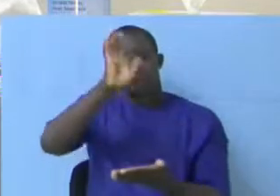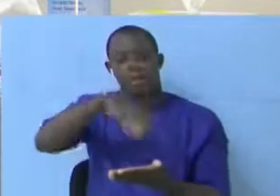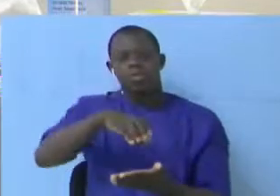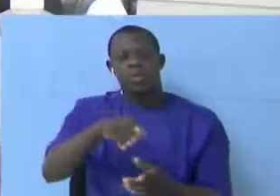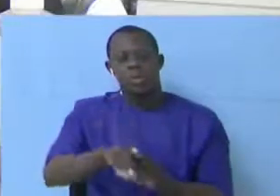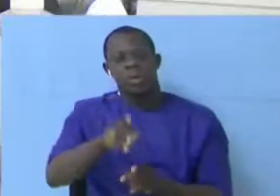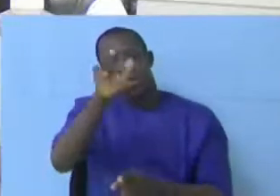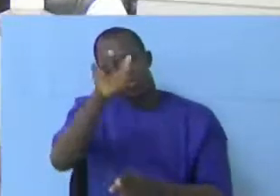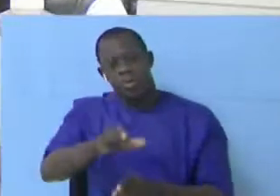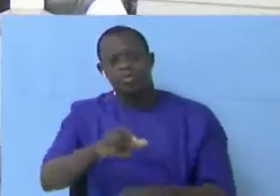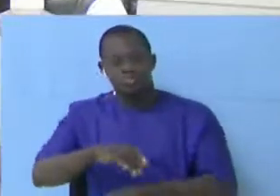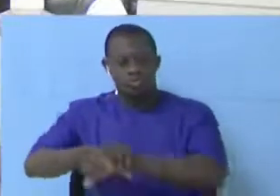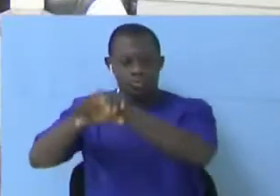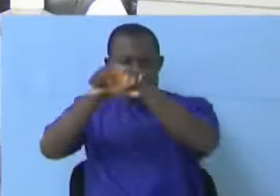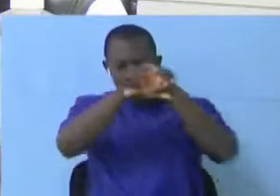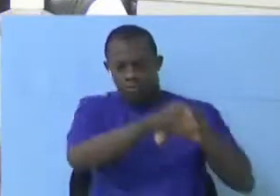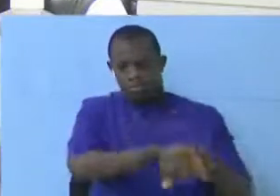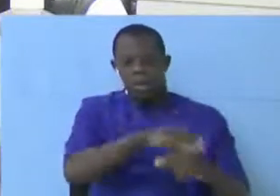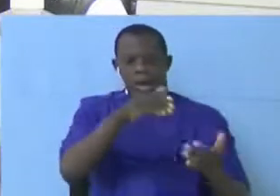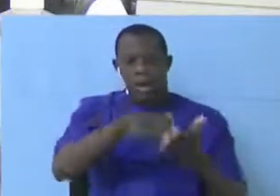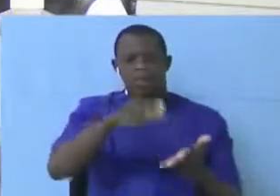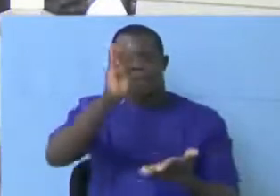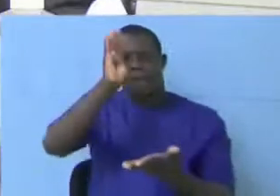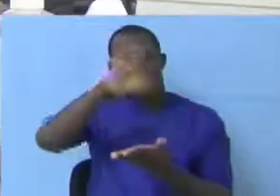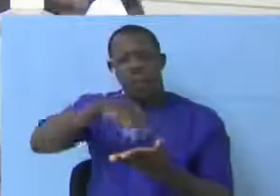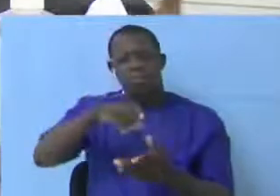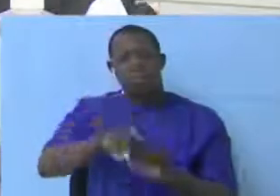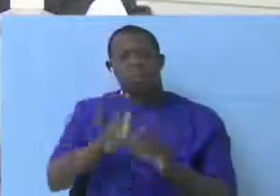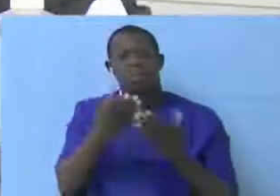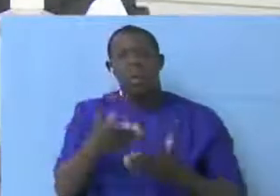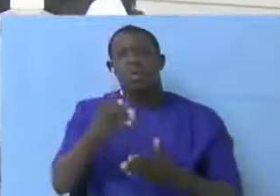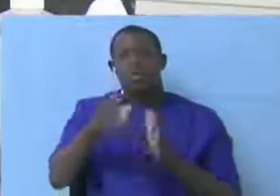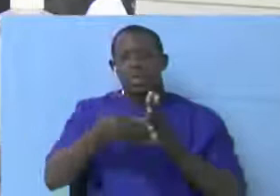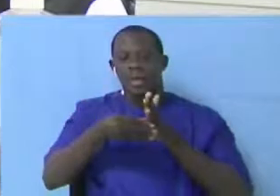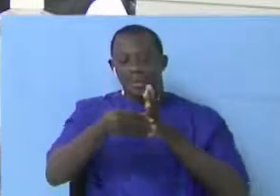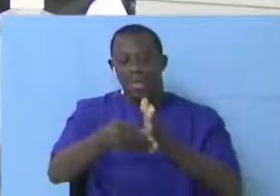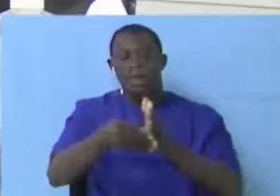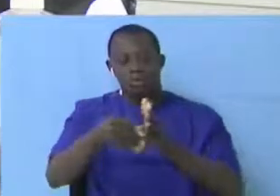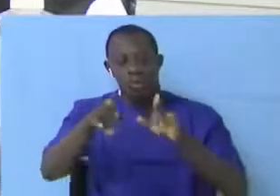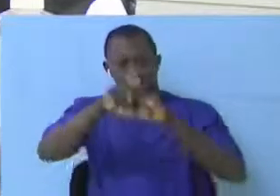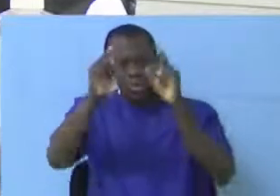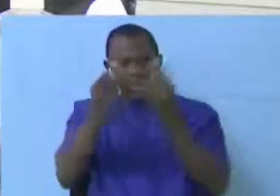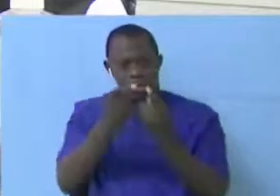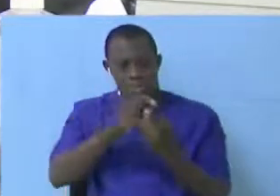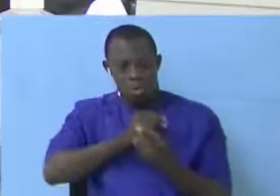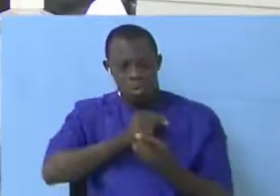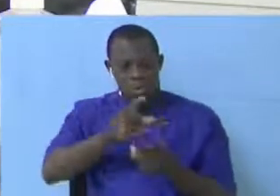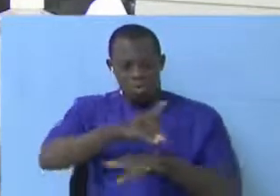Mare was brought to Banjul. And at the DG's reception like this,